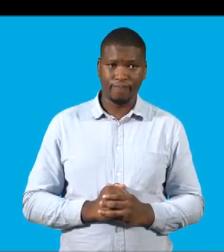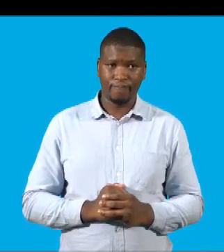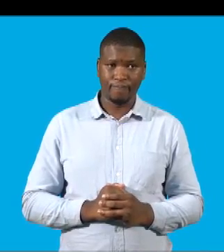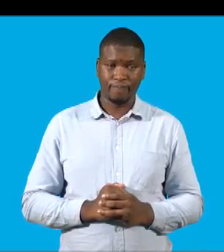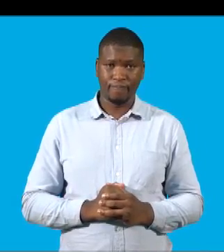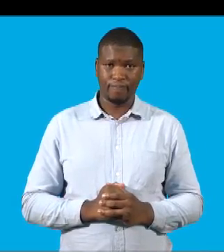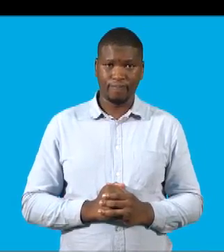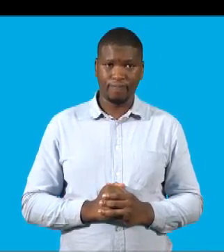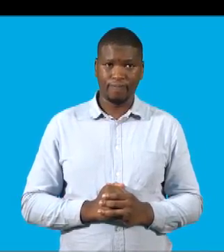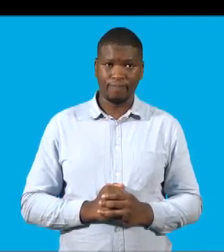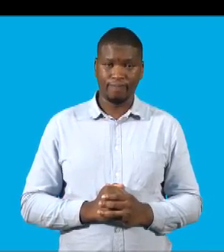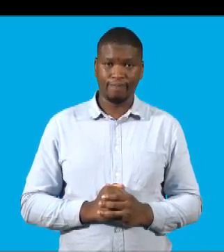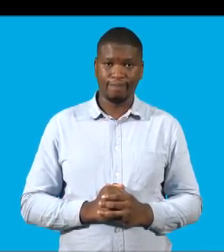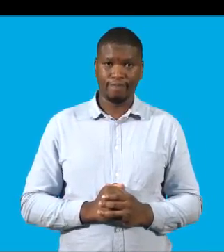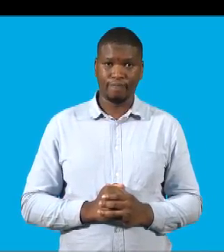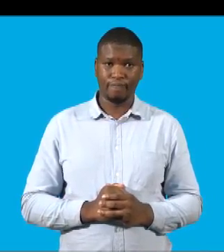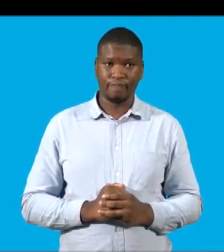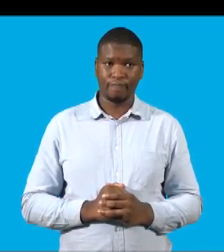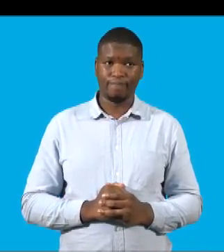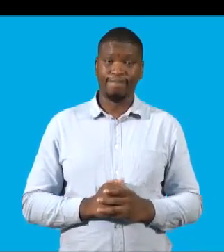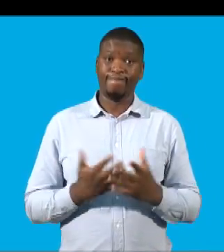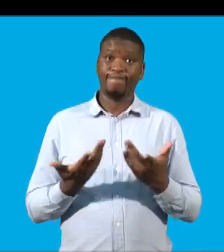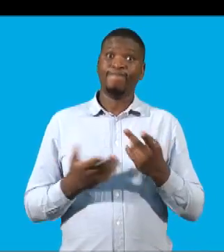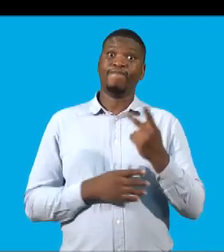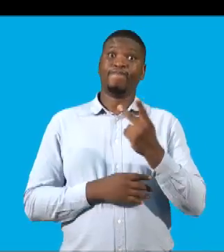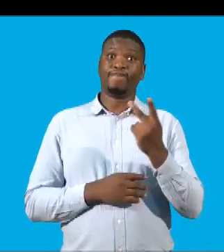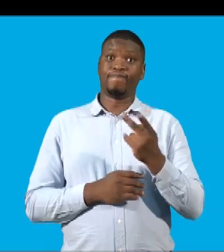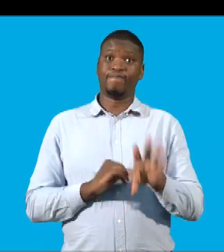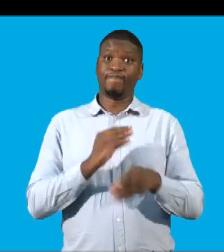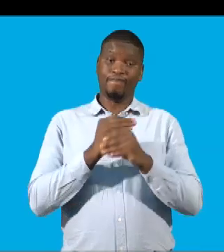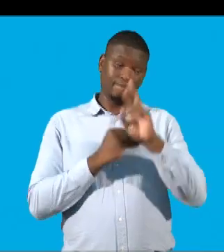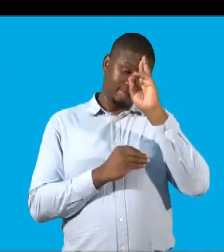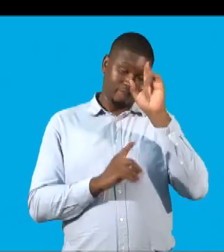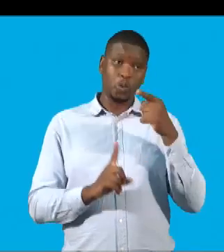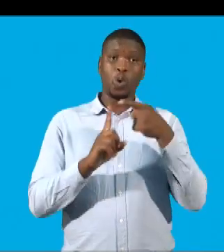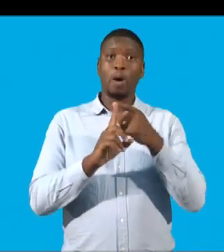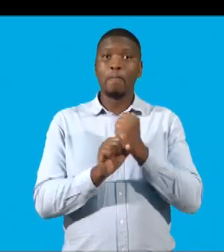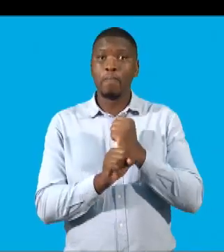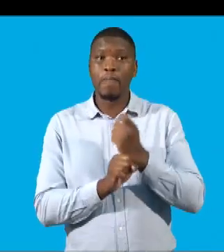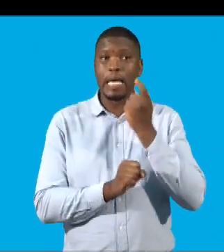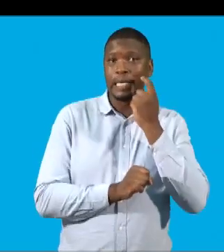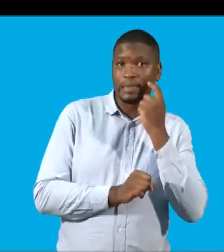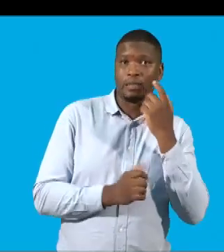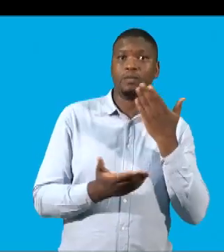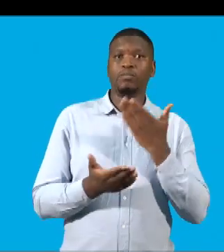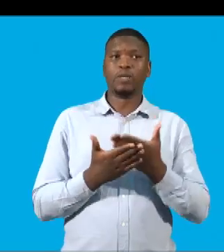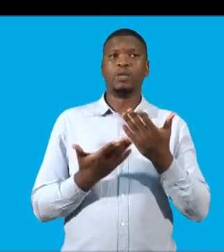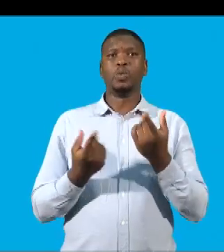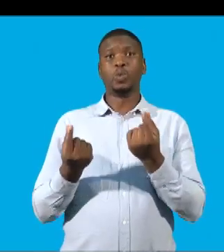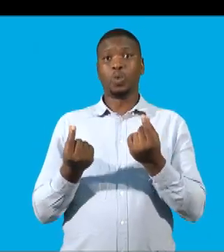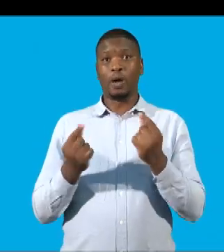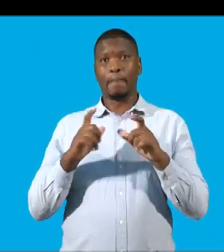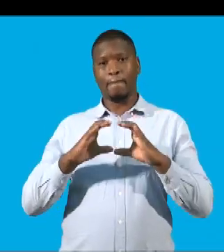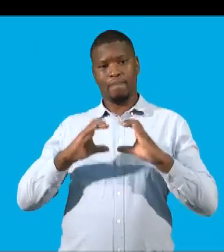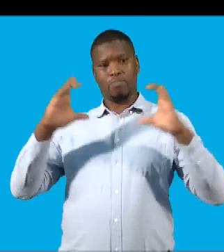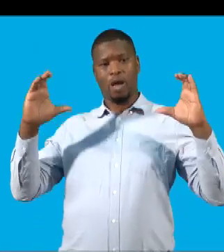to be multiplied by a negative 2. Of course, to make things easier for ourselves, we're going to work within